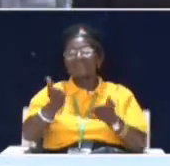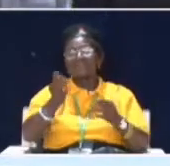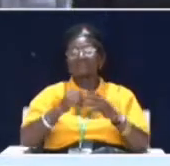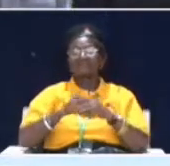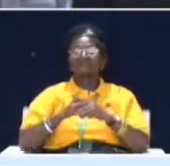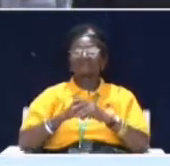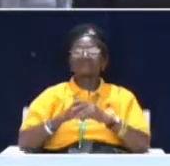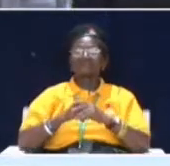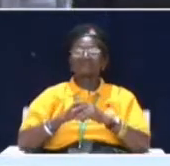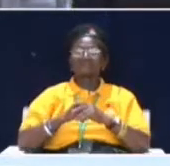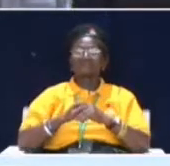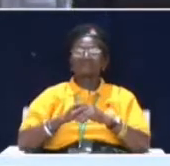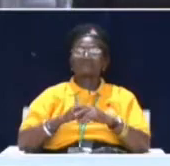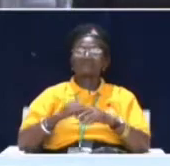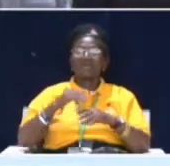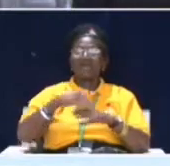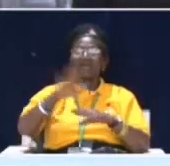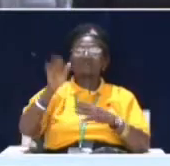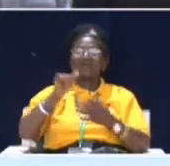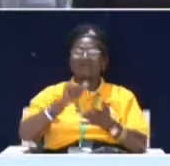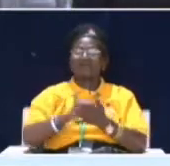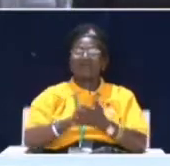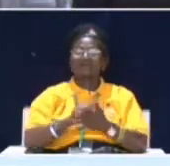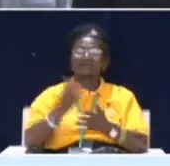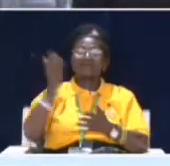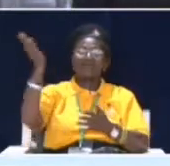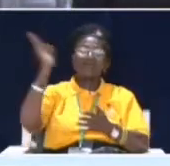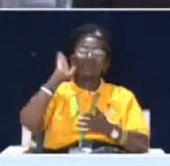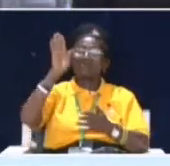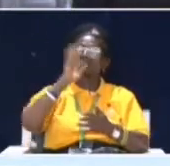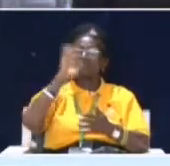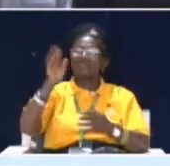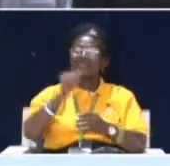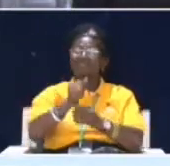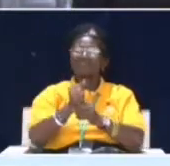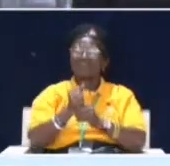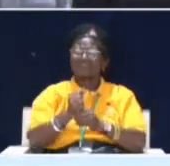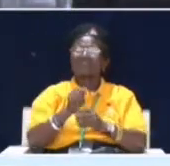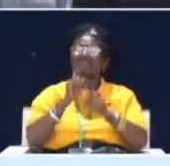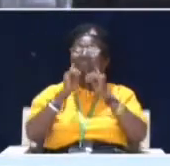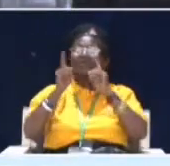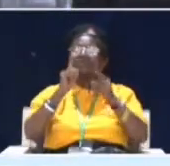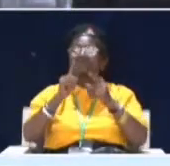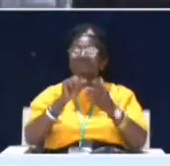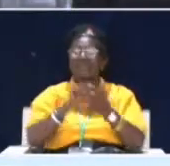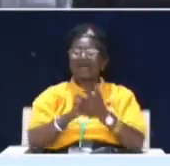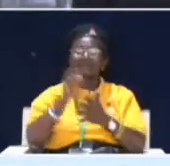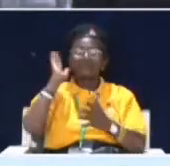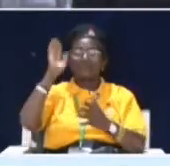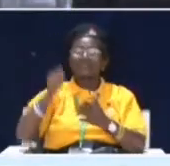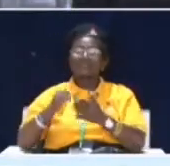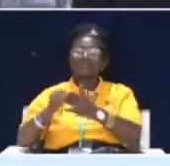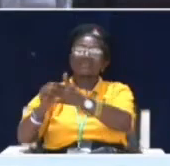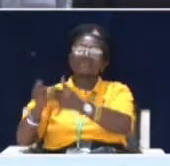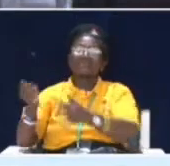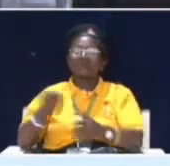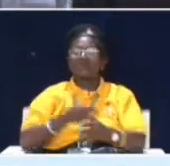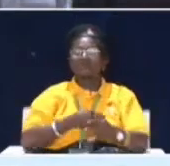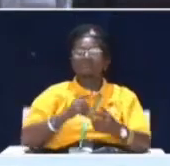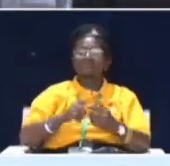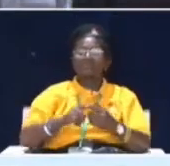Olúwa. And after that, there be a brief talk that will lead us to anointing service. Lẹ́yìn náà